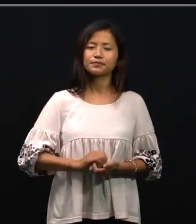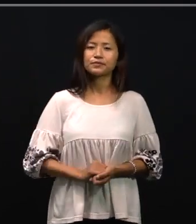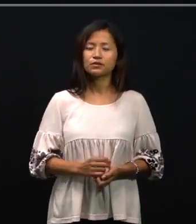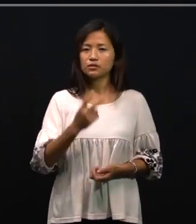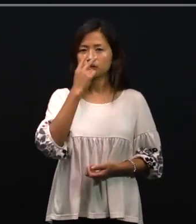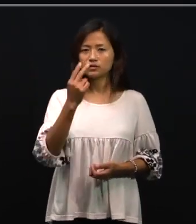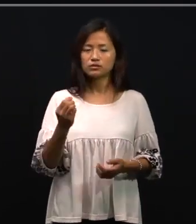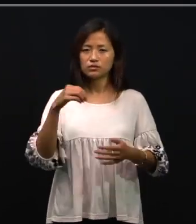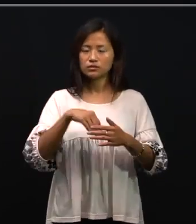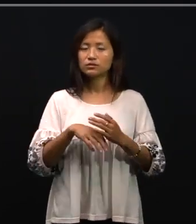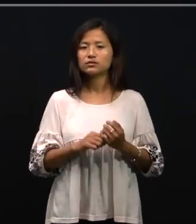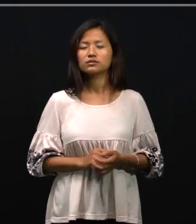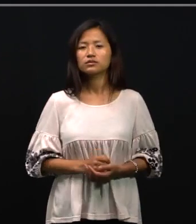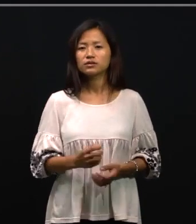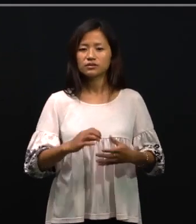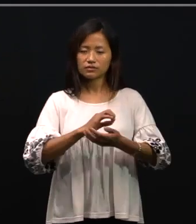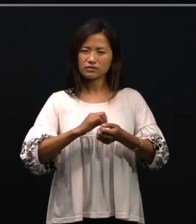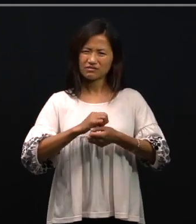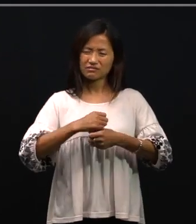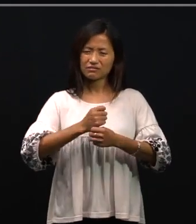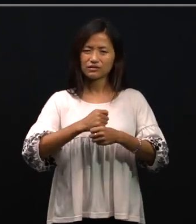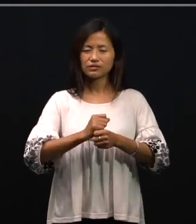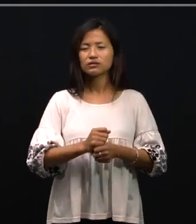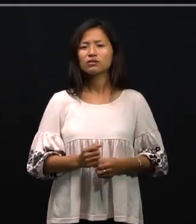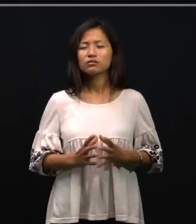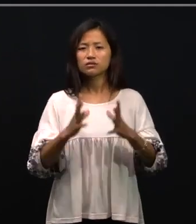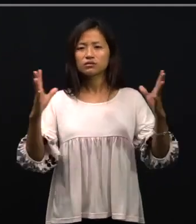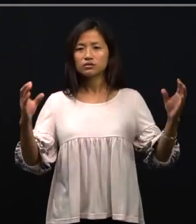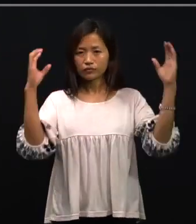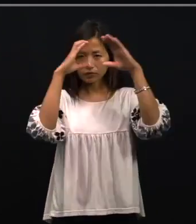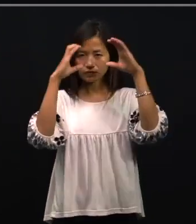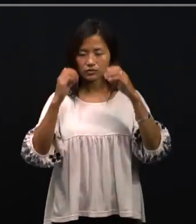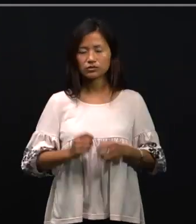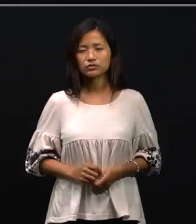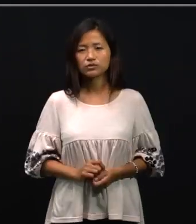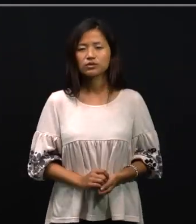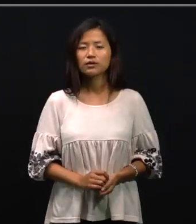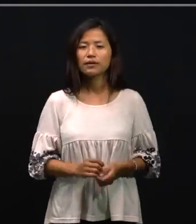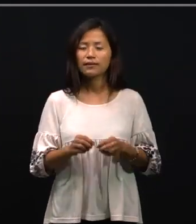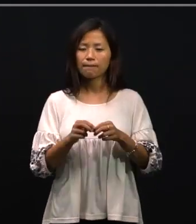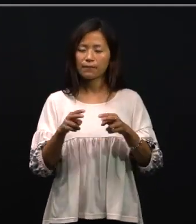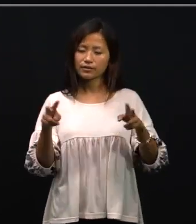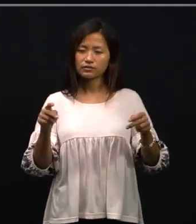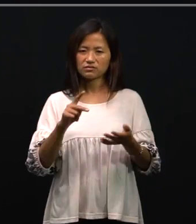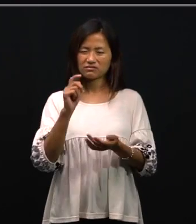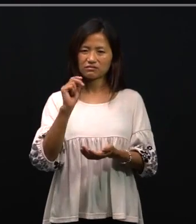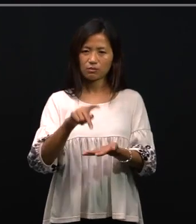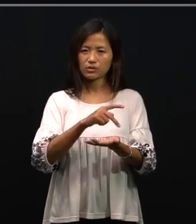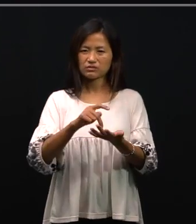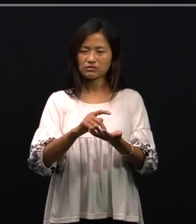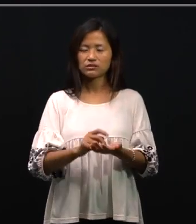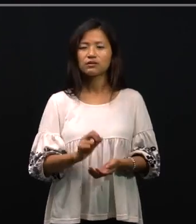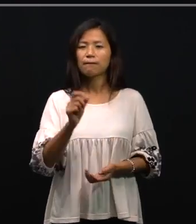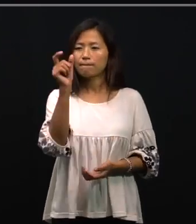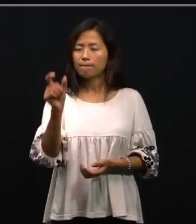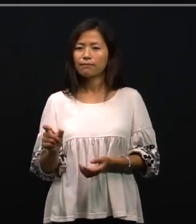into this, it can create a lot of confusion even with one particular animal or particular organism or with one particular